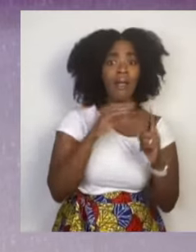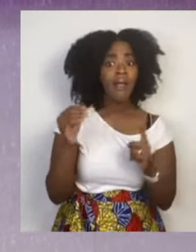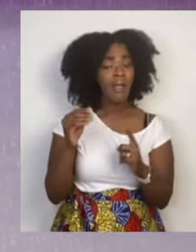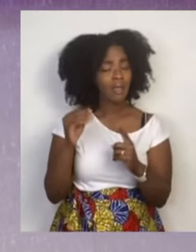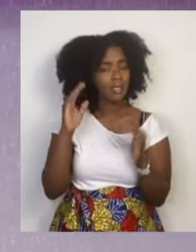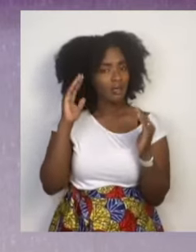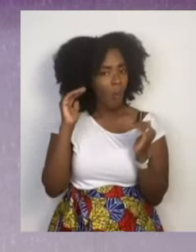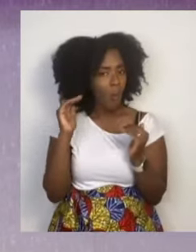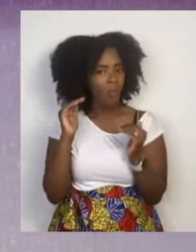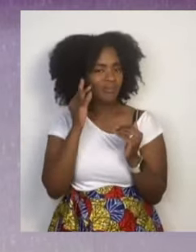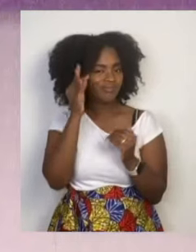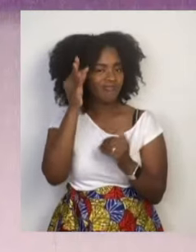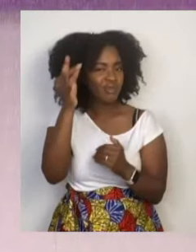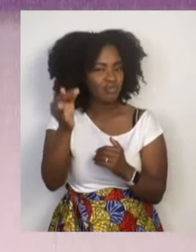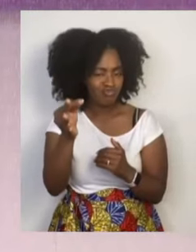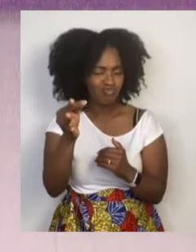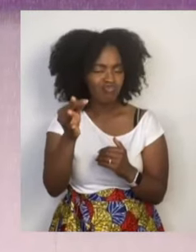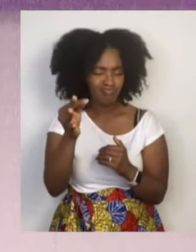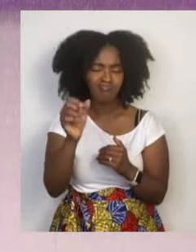and a future.